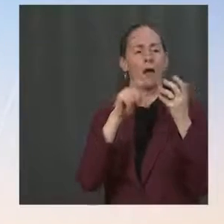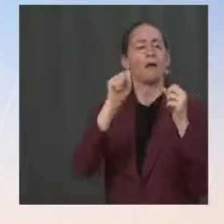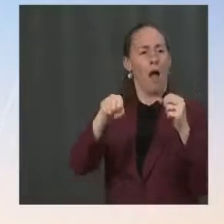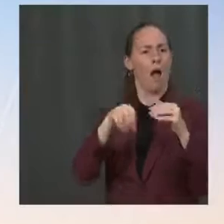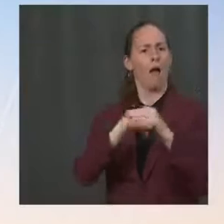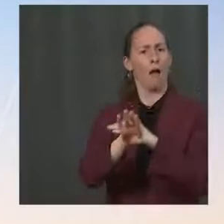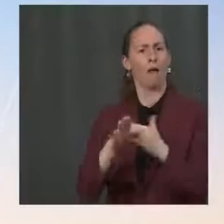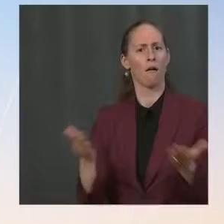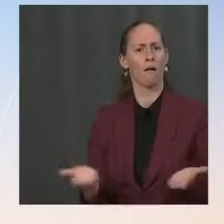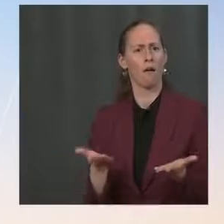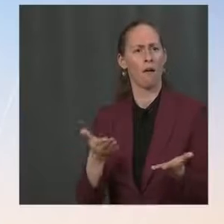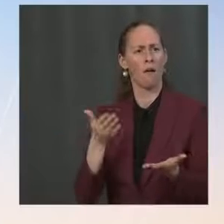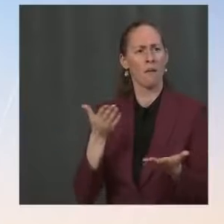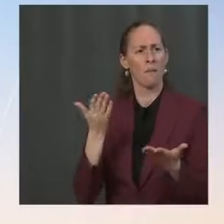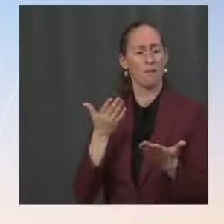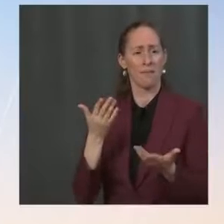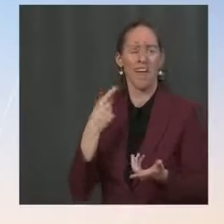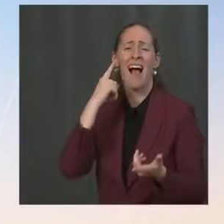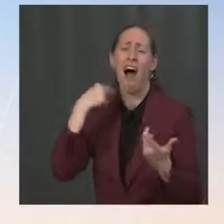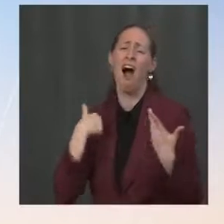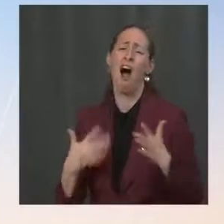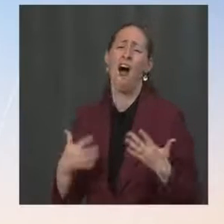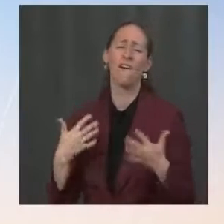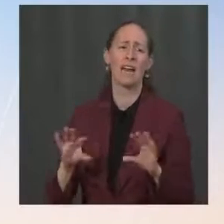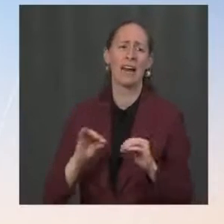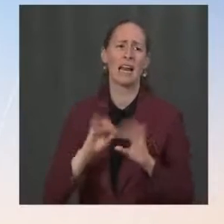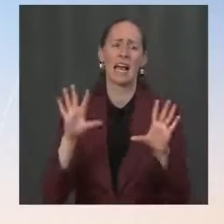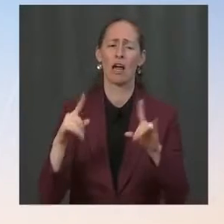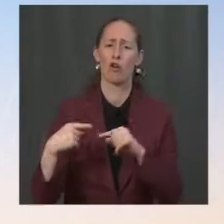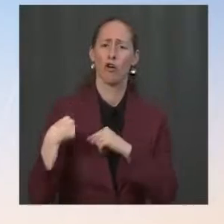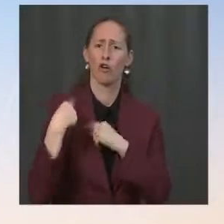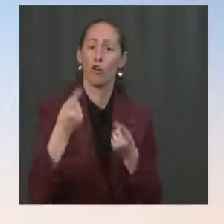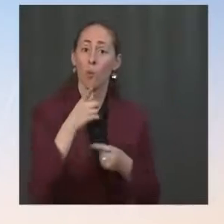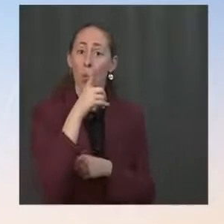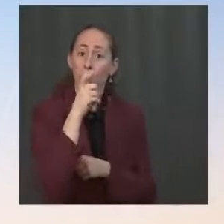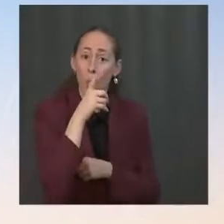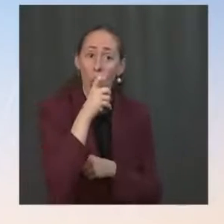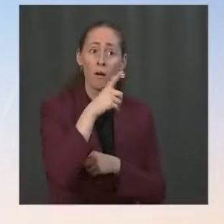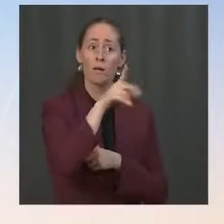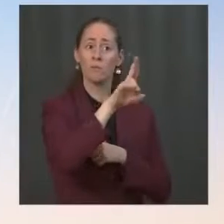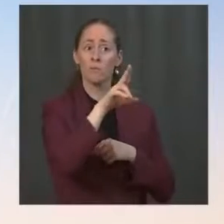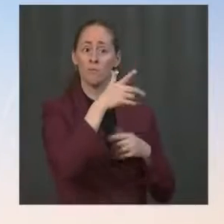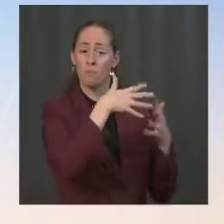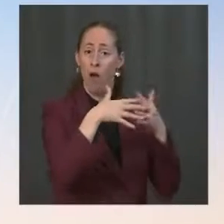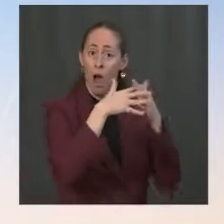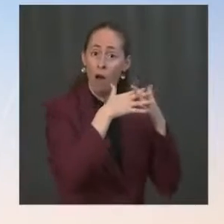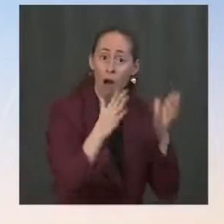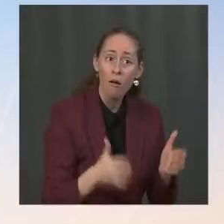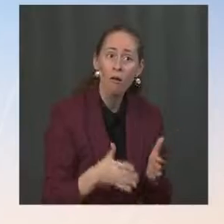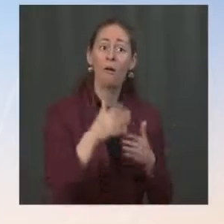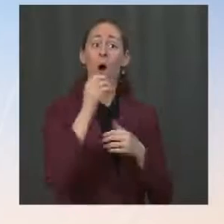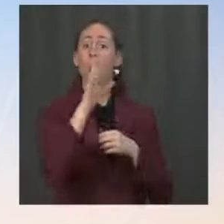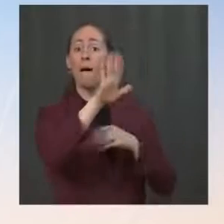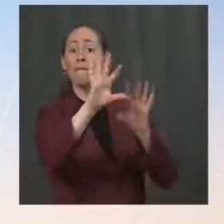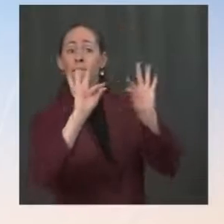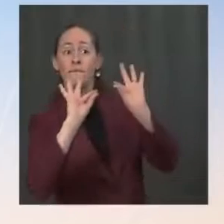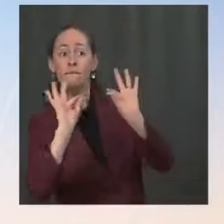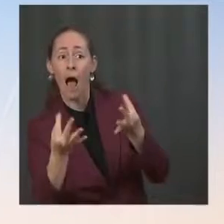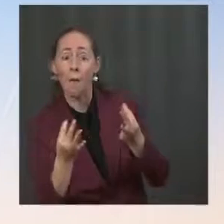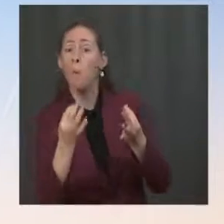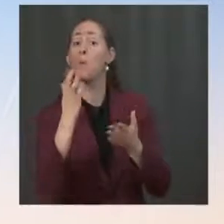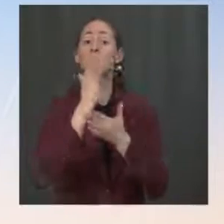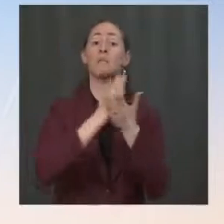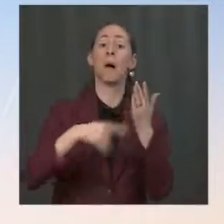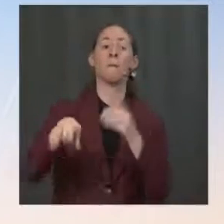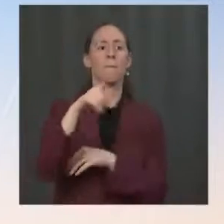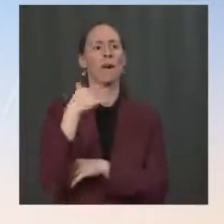sense? I think we've been very clear, Mona, that U.S. citizens, their family members, some of those are dual nationals. Many of them who are left are dual